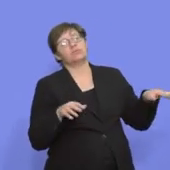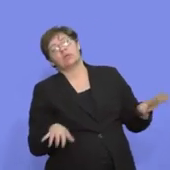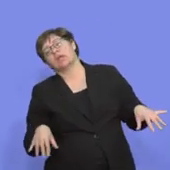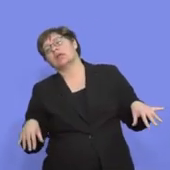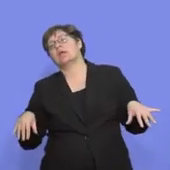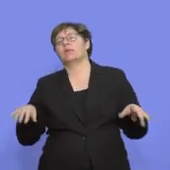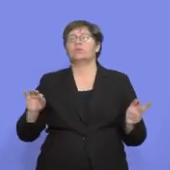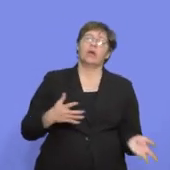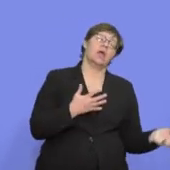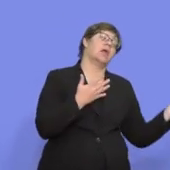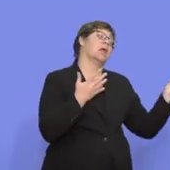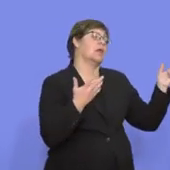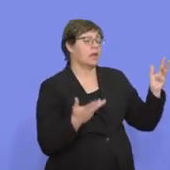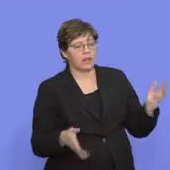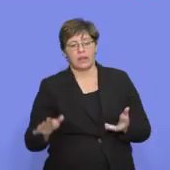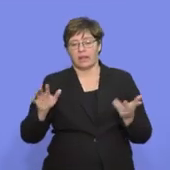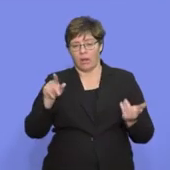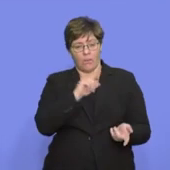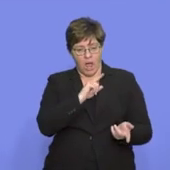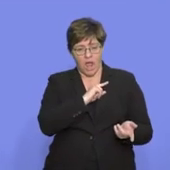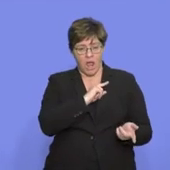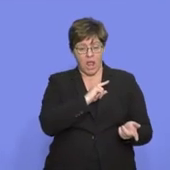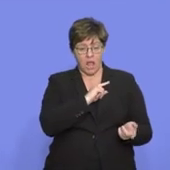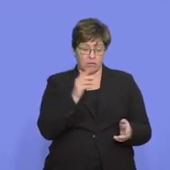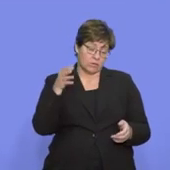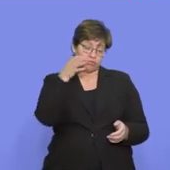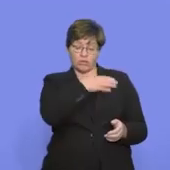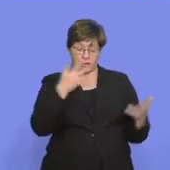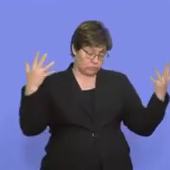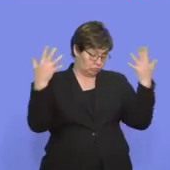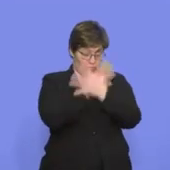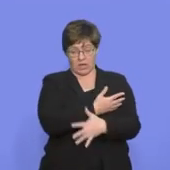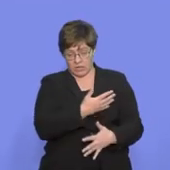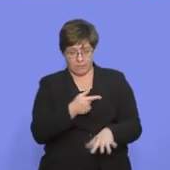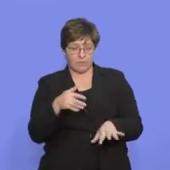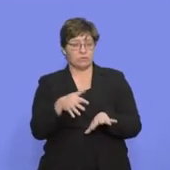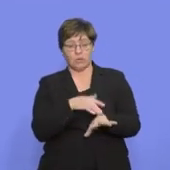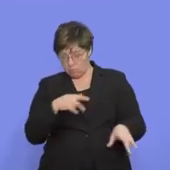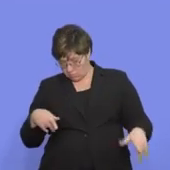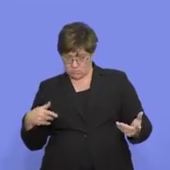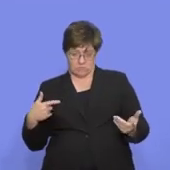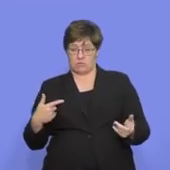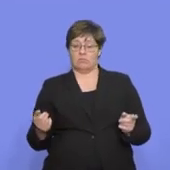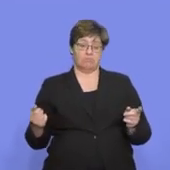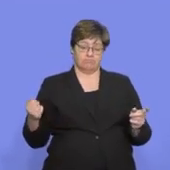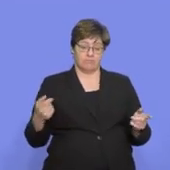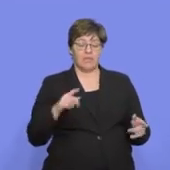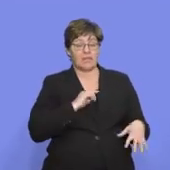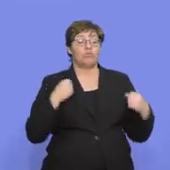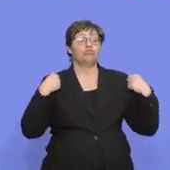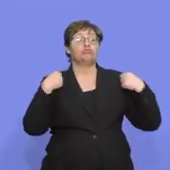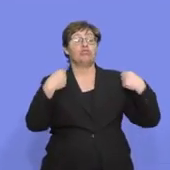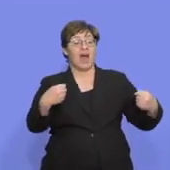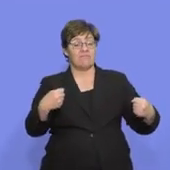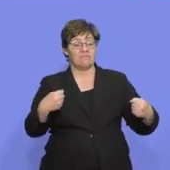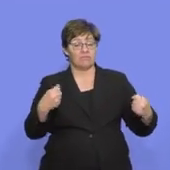and swimming there. That's why your reaction time when you're drinking is so much slower. That's why you shouldn't be driving when you're